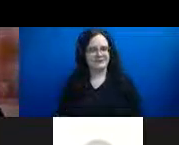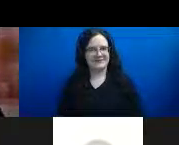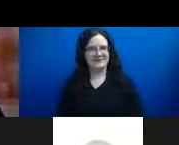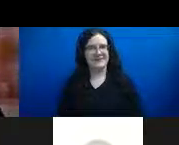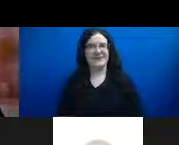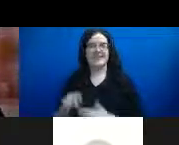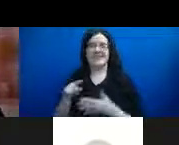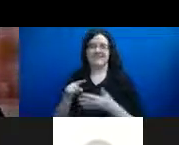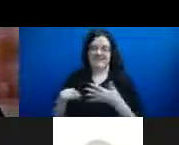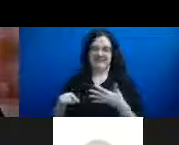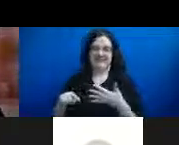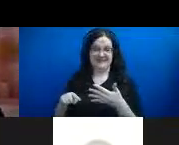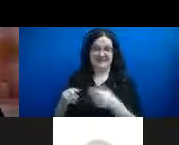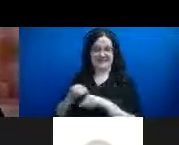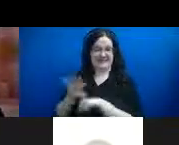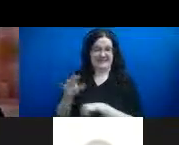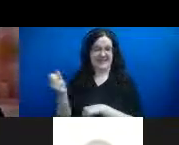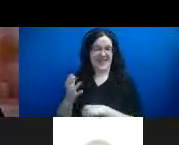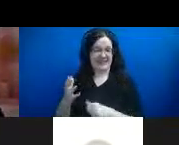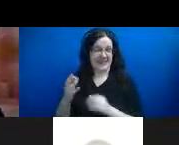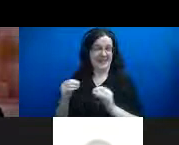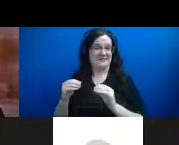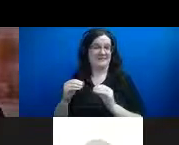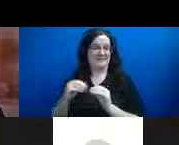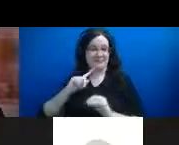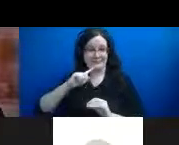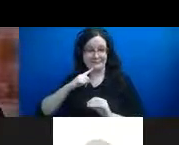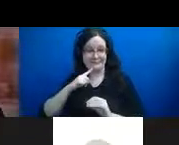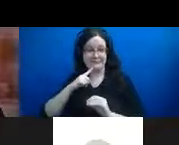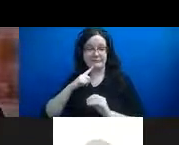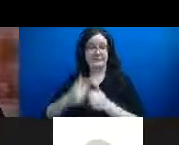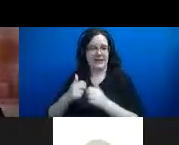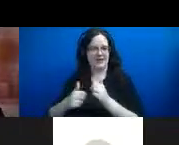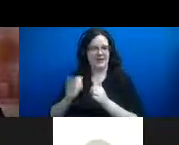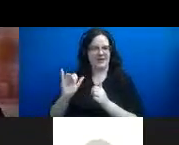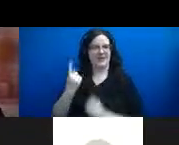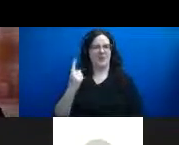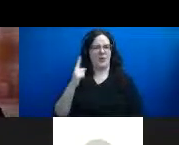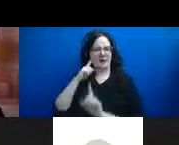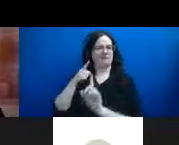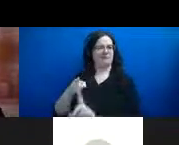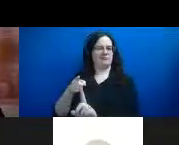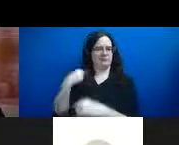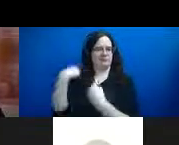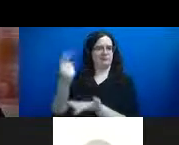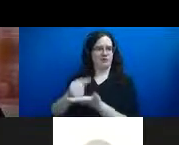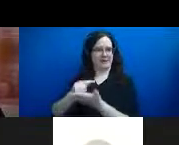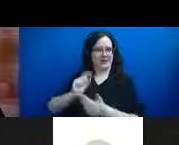gambling into a pretty significant issue, and is one of the targets of treatment, has been one of the targets of